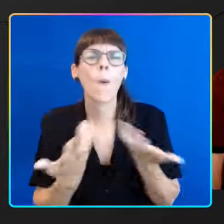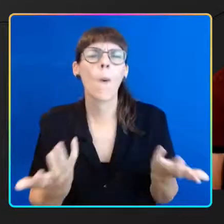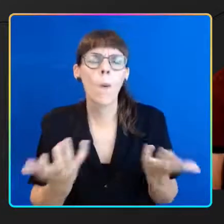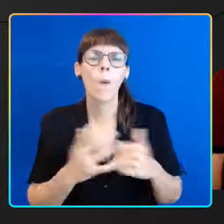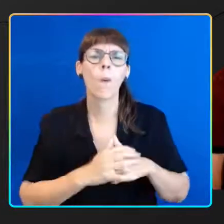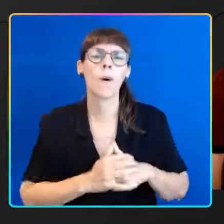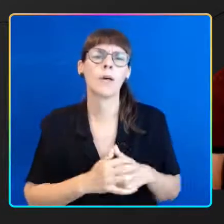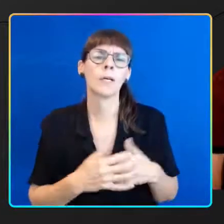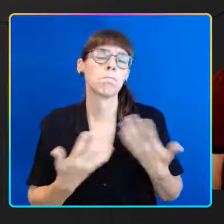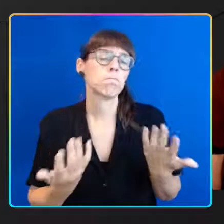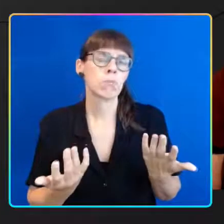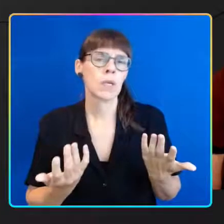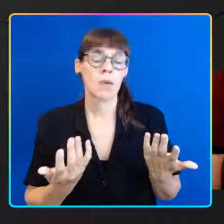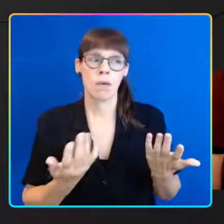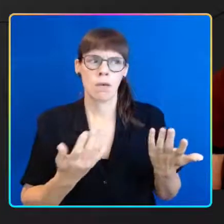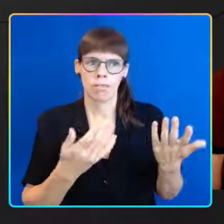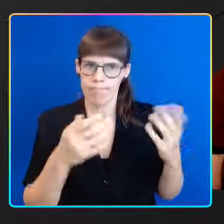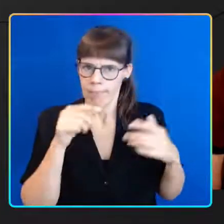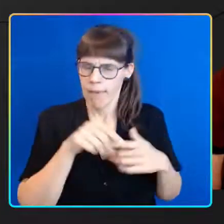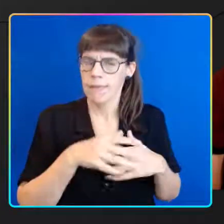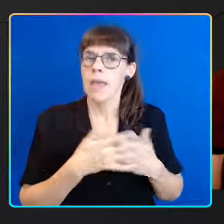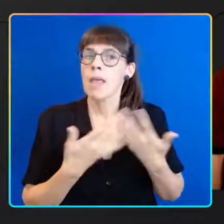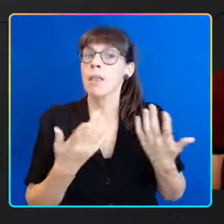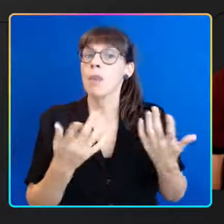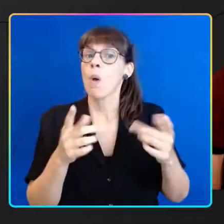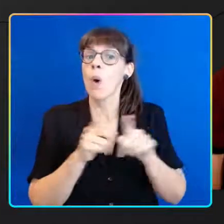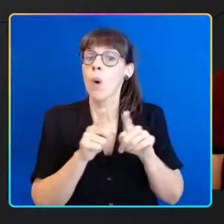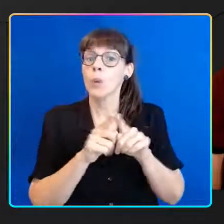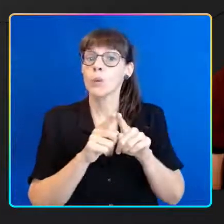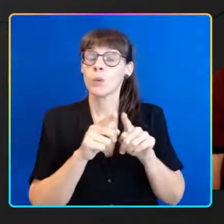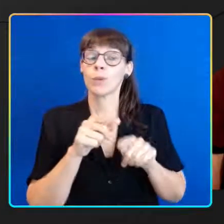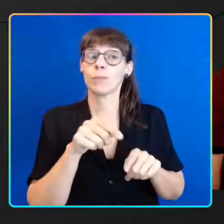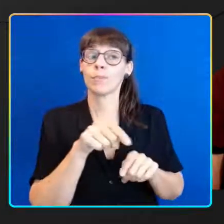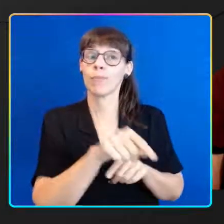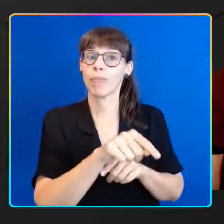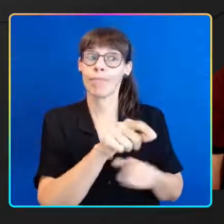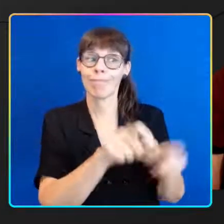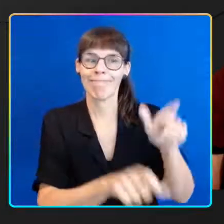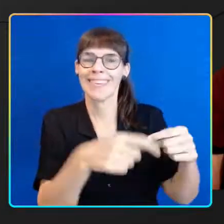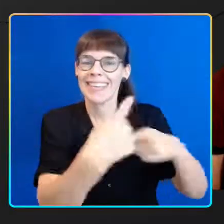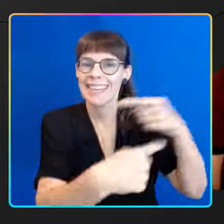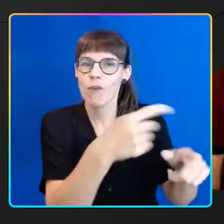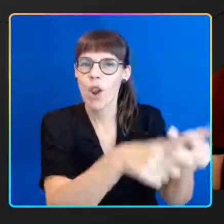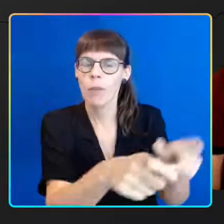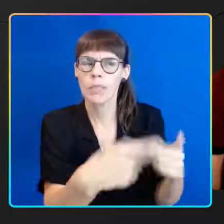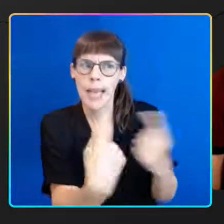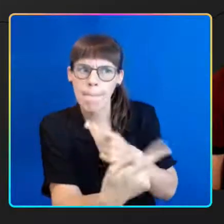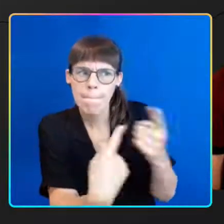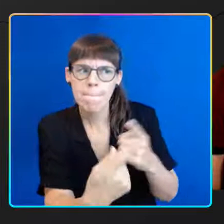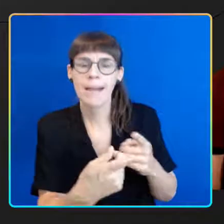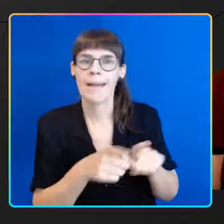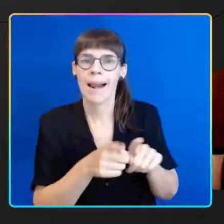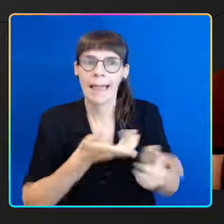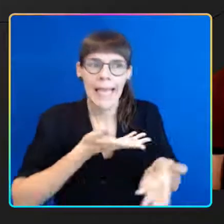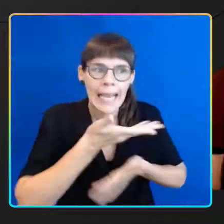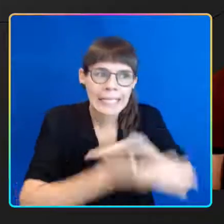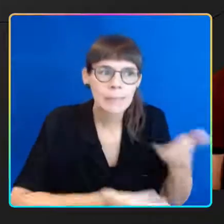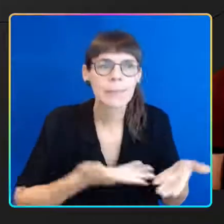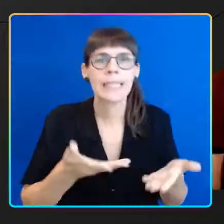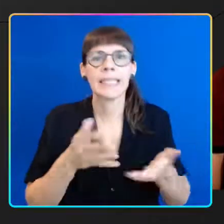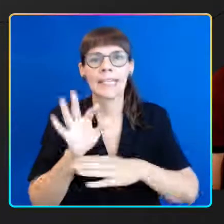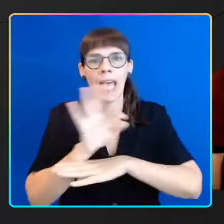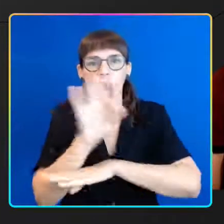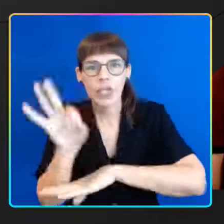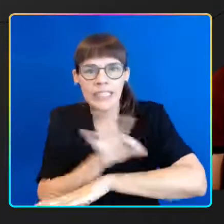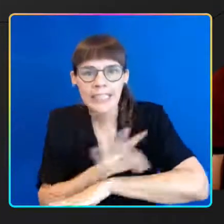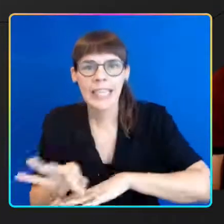apps. Or you can need to talk to DevOps and explain them why your architecture, why your infrastructure needs